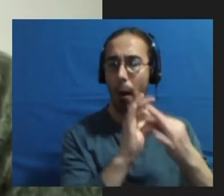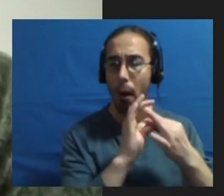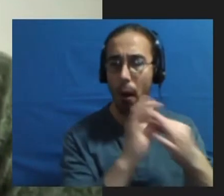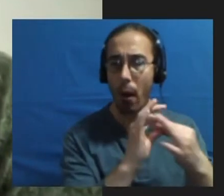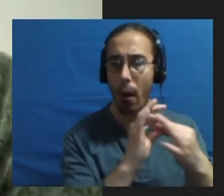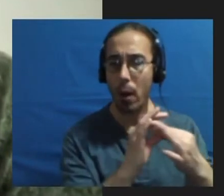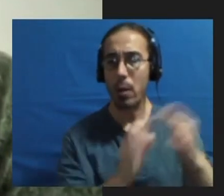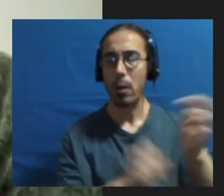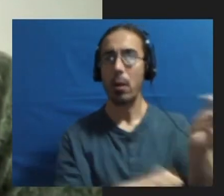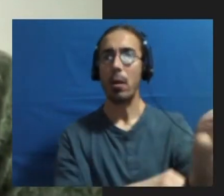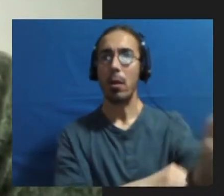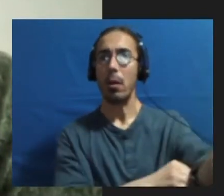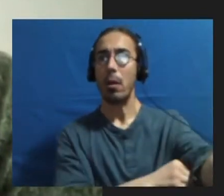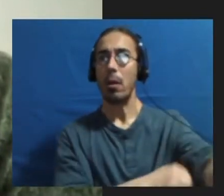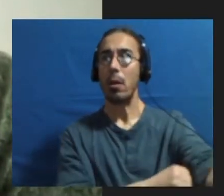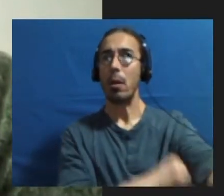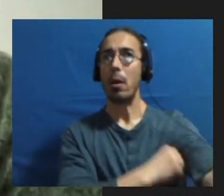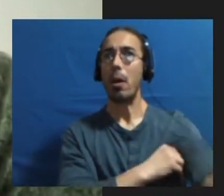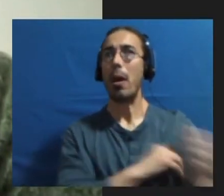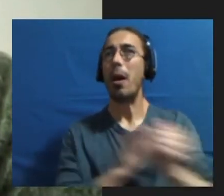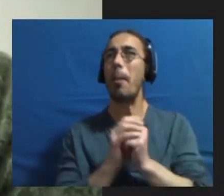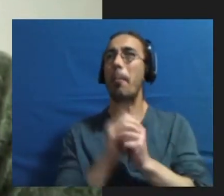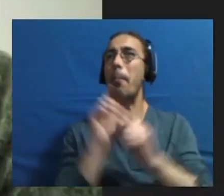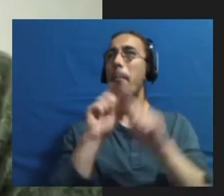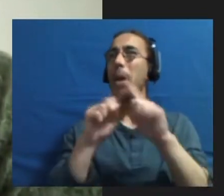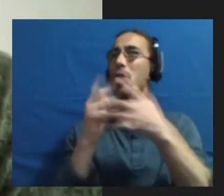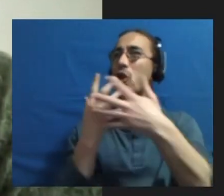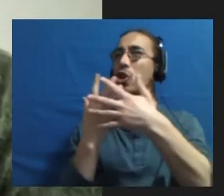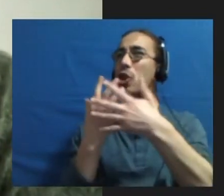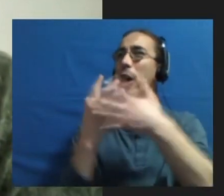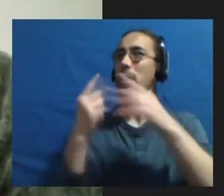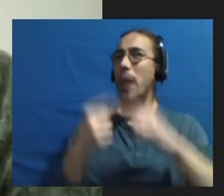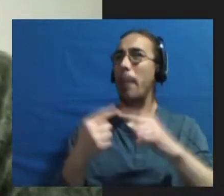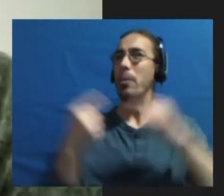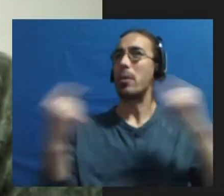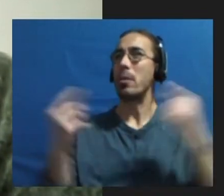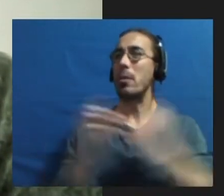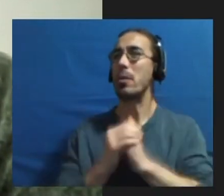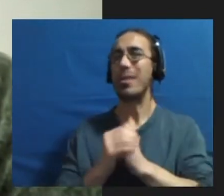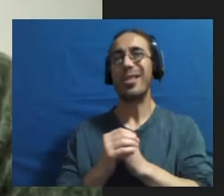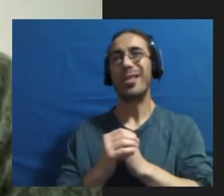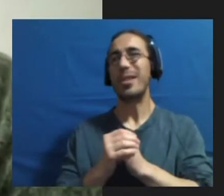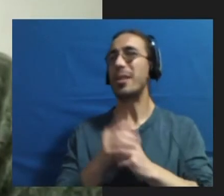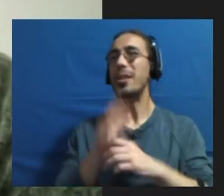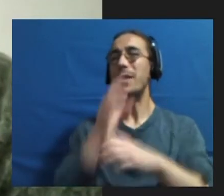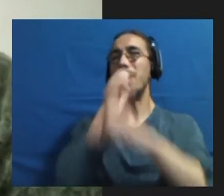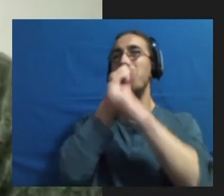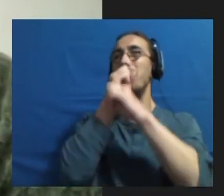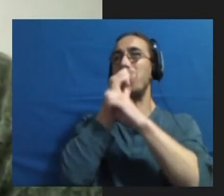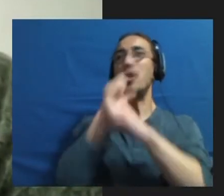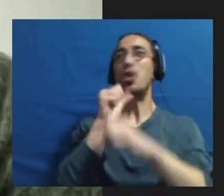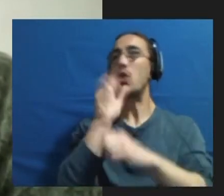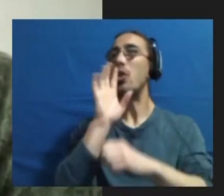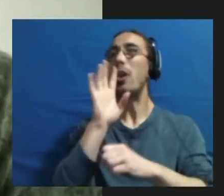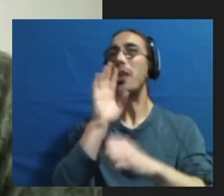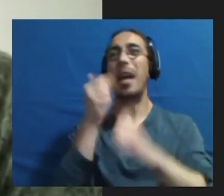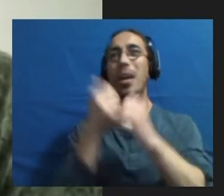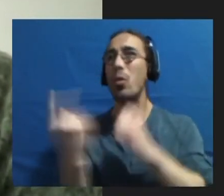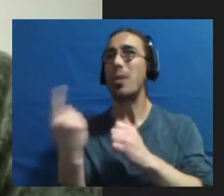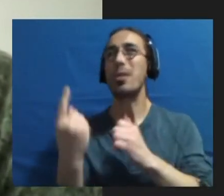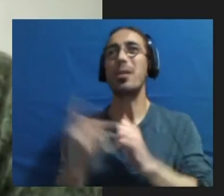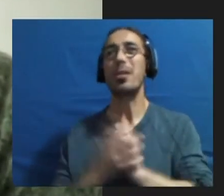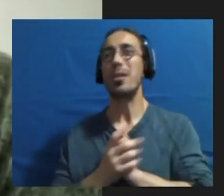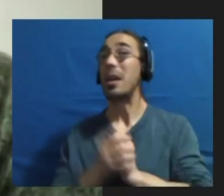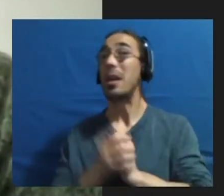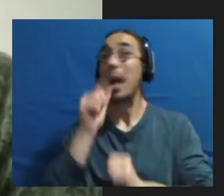people in that setting, it's quite the opposite. You don't talk to people. You're not supposed to talk to them. You're not supposed to